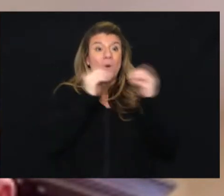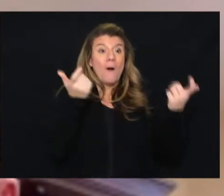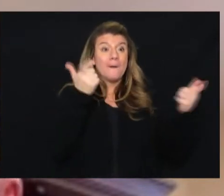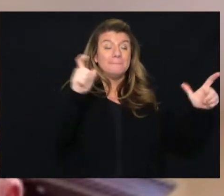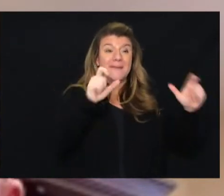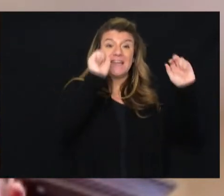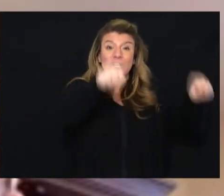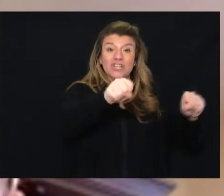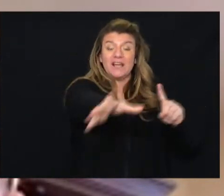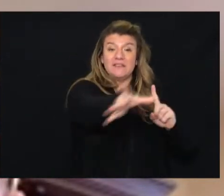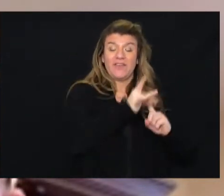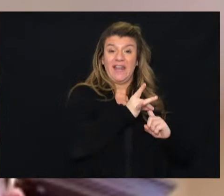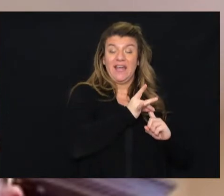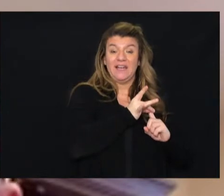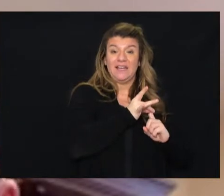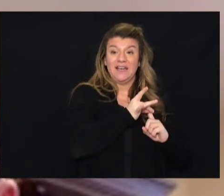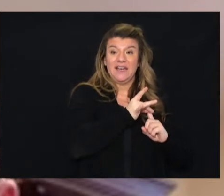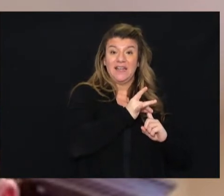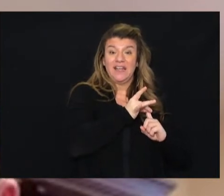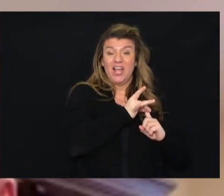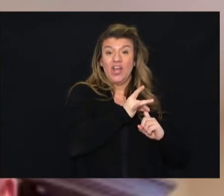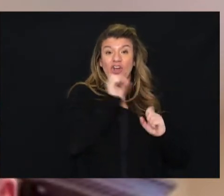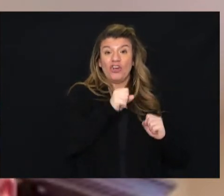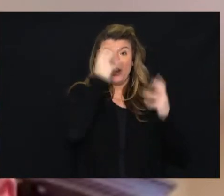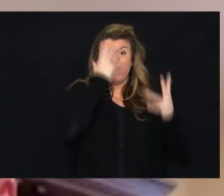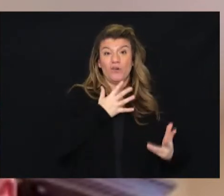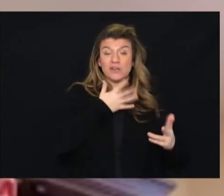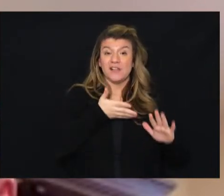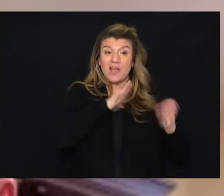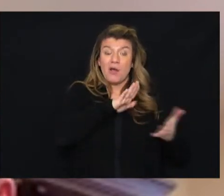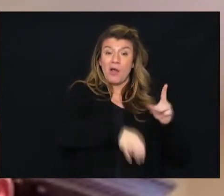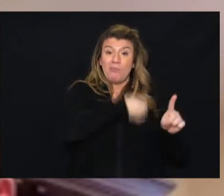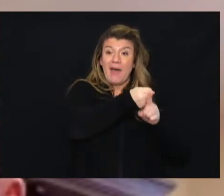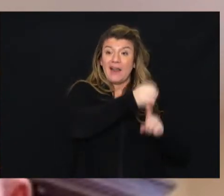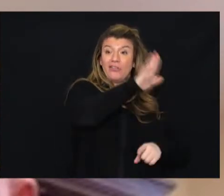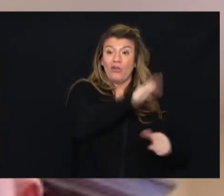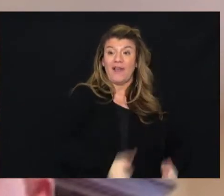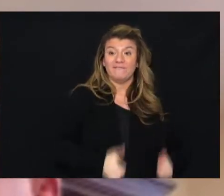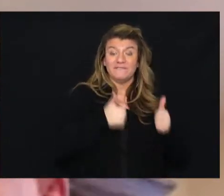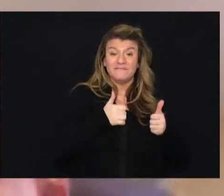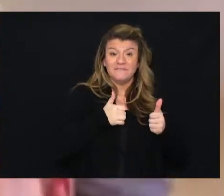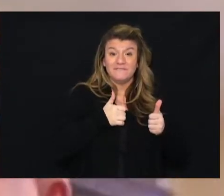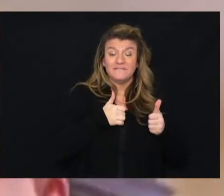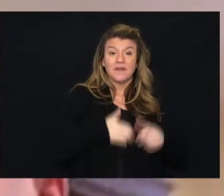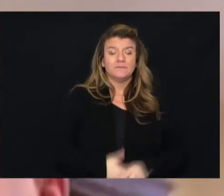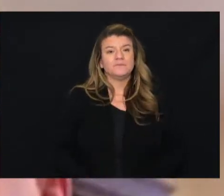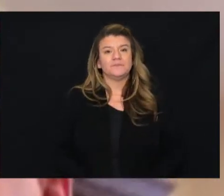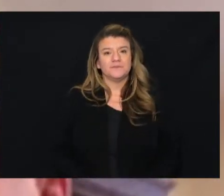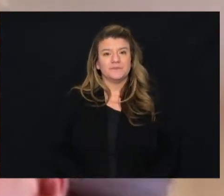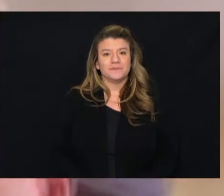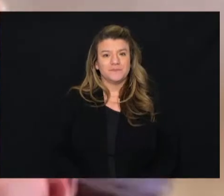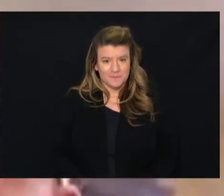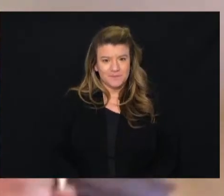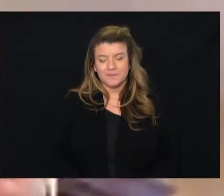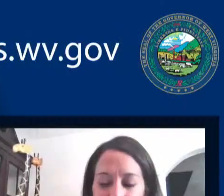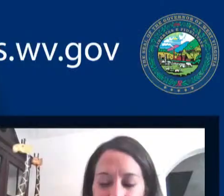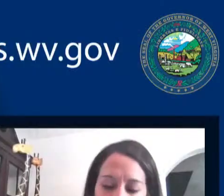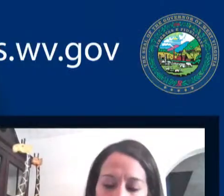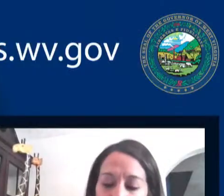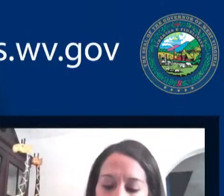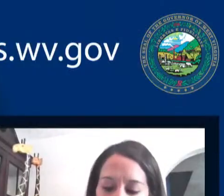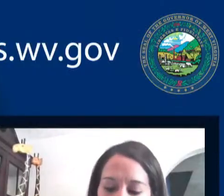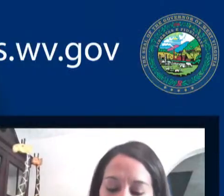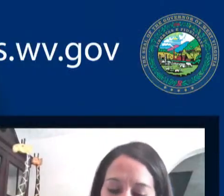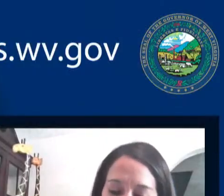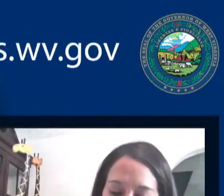being severely or unfortunately deadly impacted by the virus. All right, thanks, Kenny. Next to